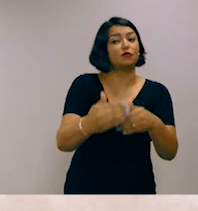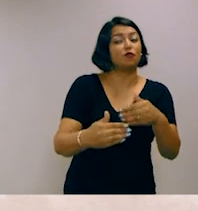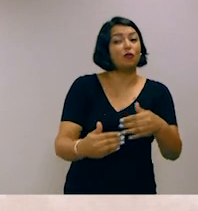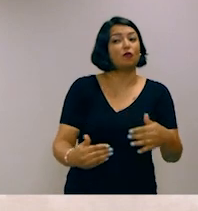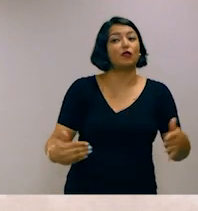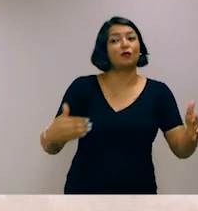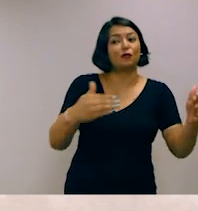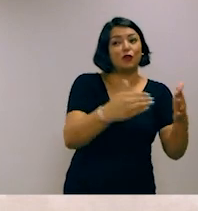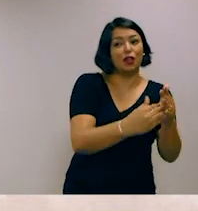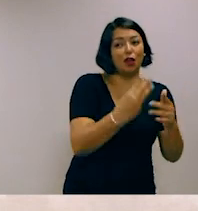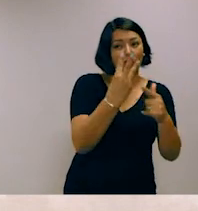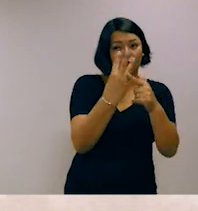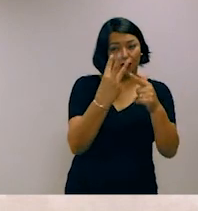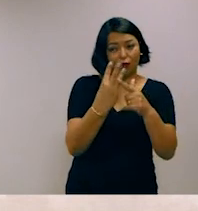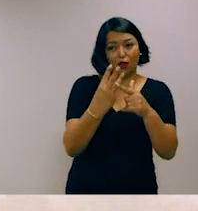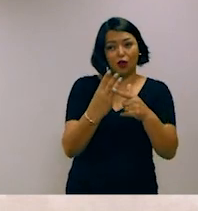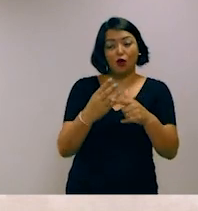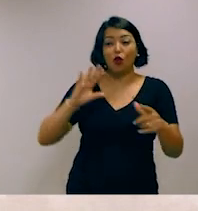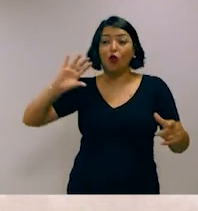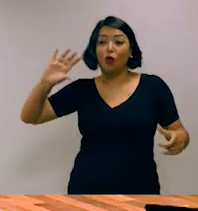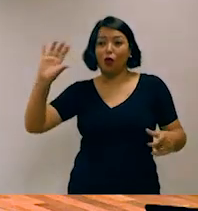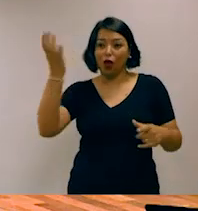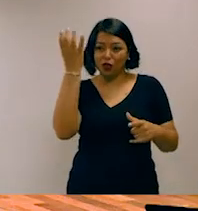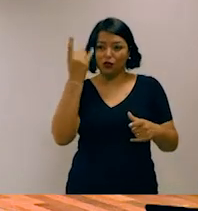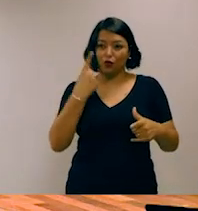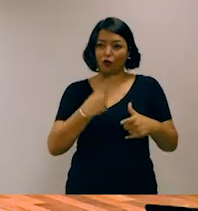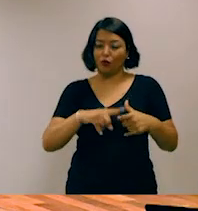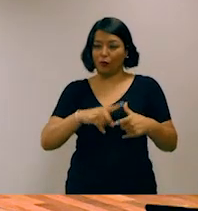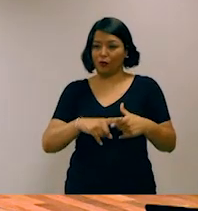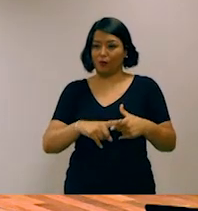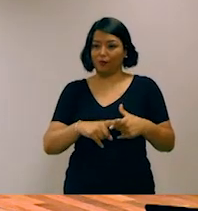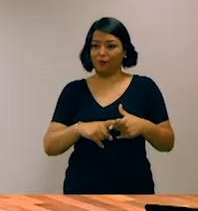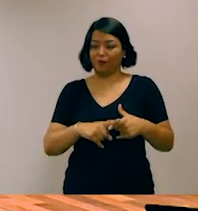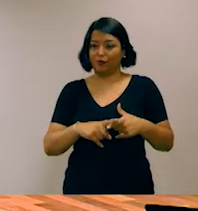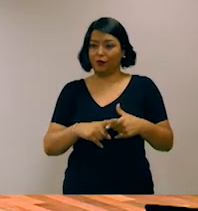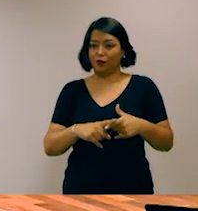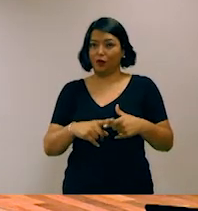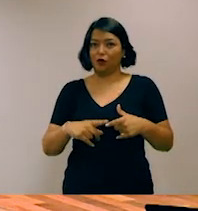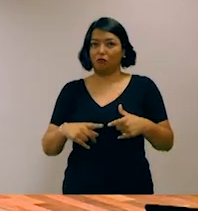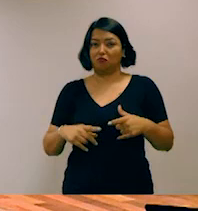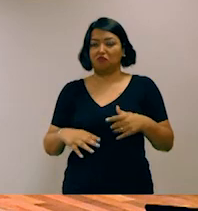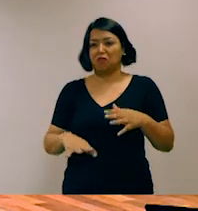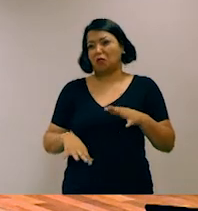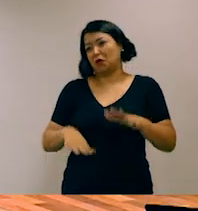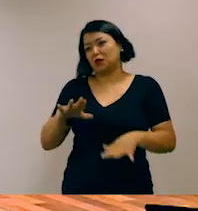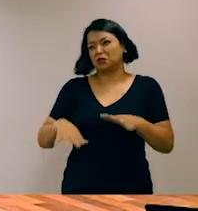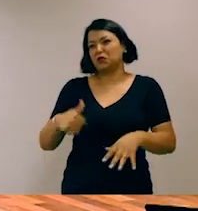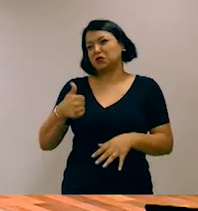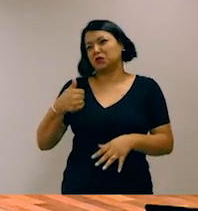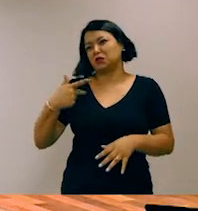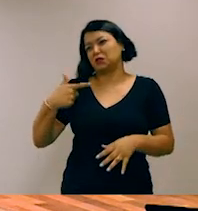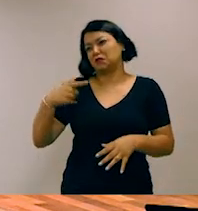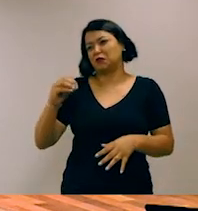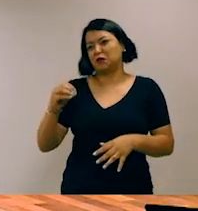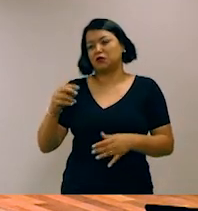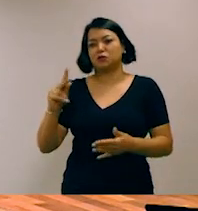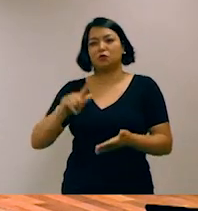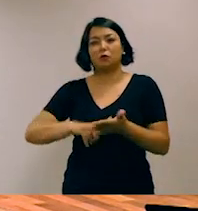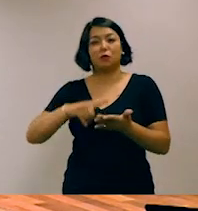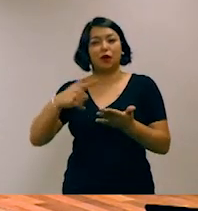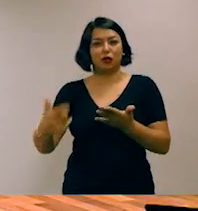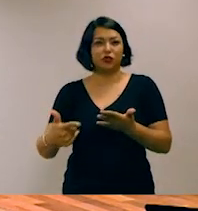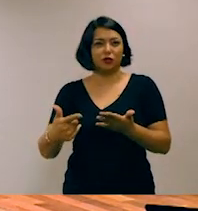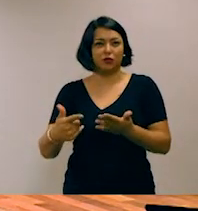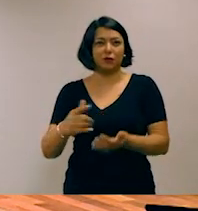the closing of the movie. And so the long movies, they have between